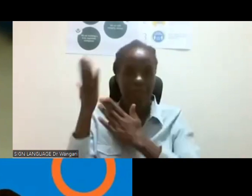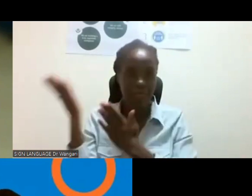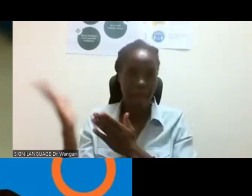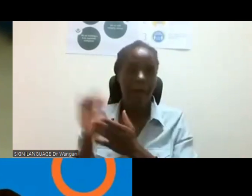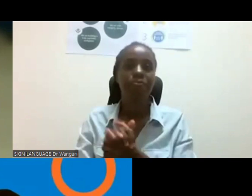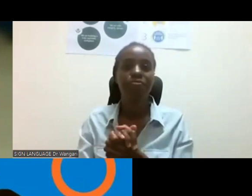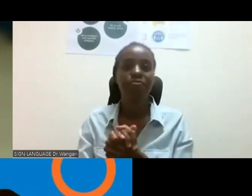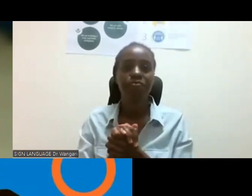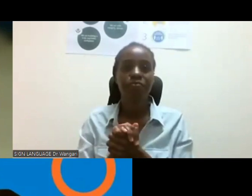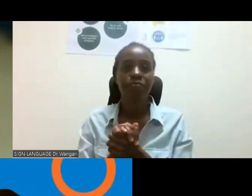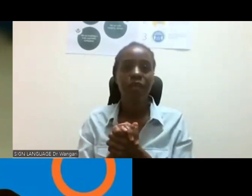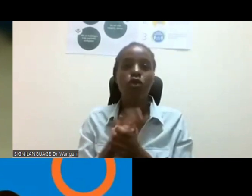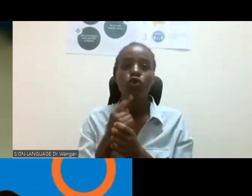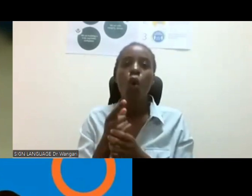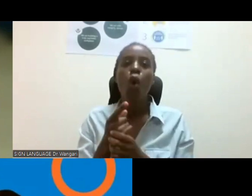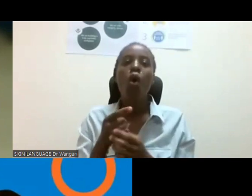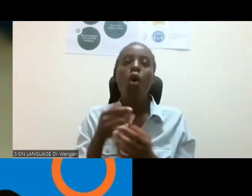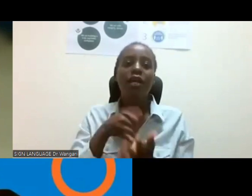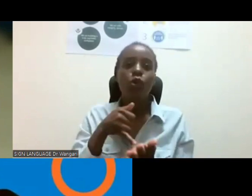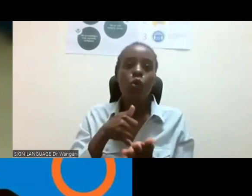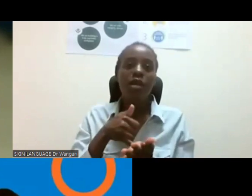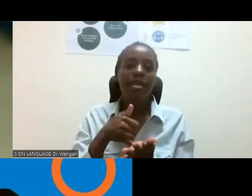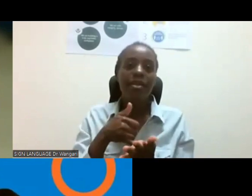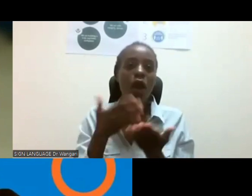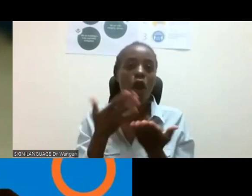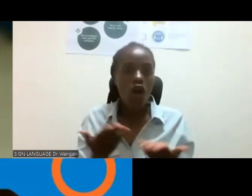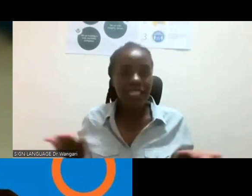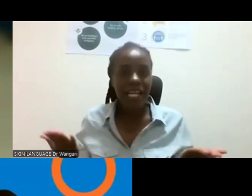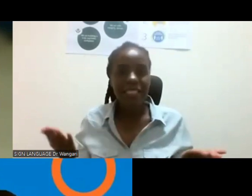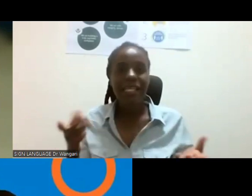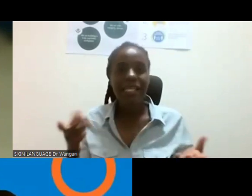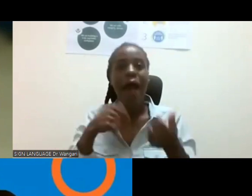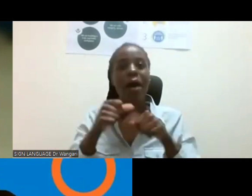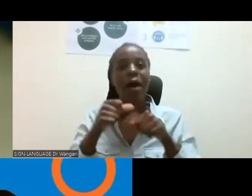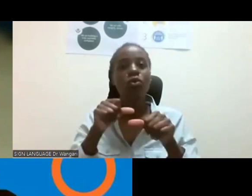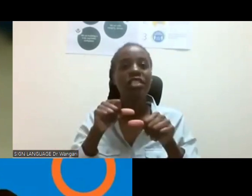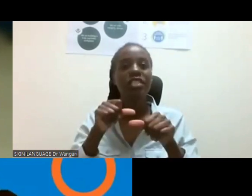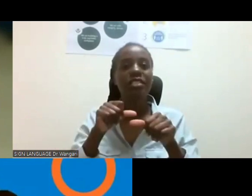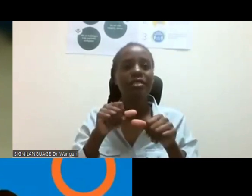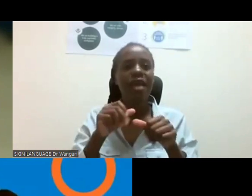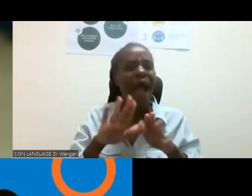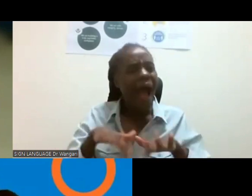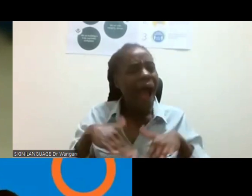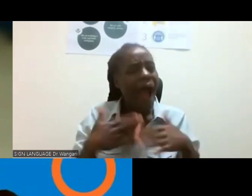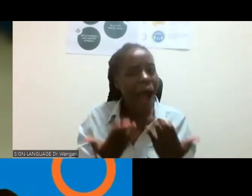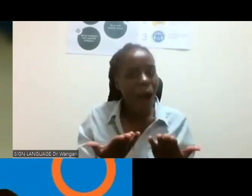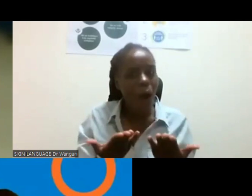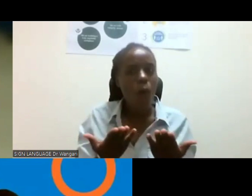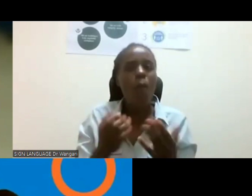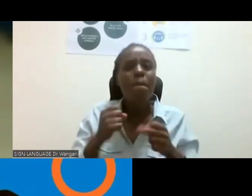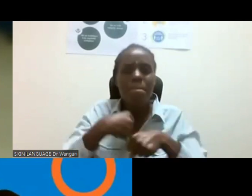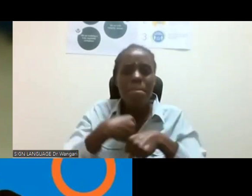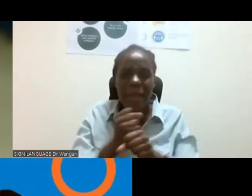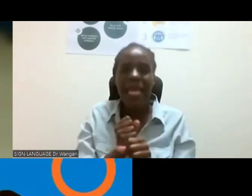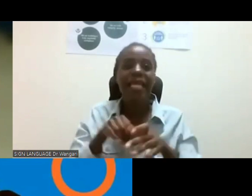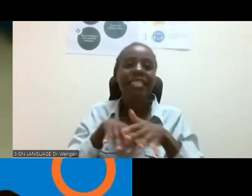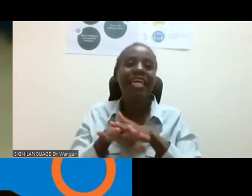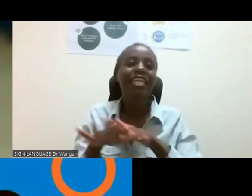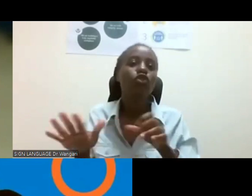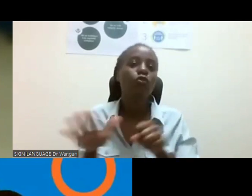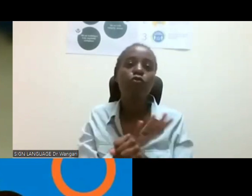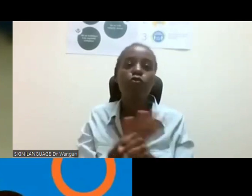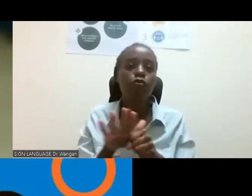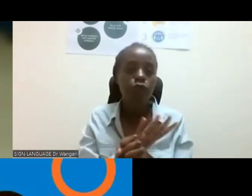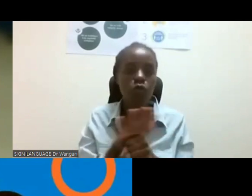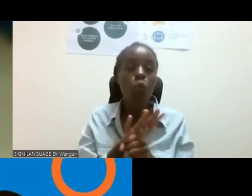content from other resources and talk about how we can do this in a way that ensures integration in the future, because ultimately what we need is to make